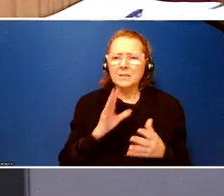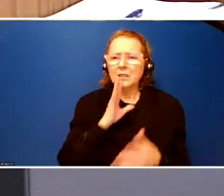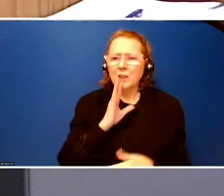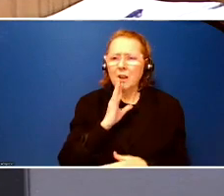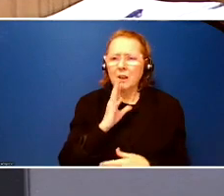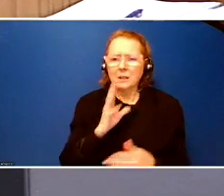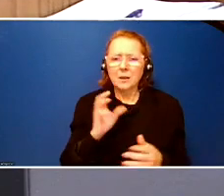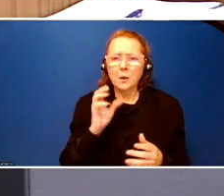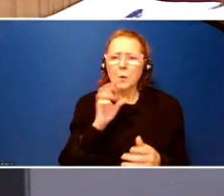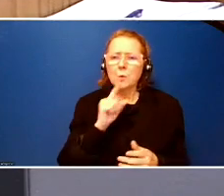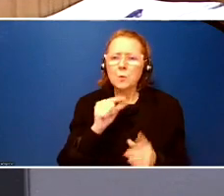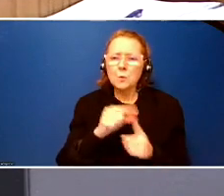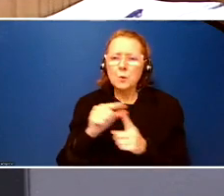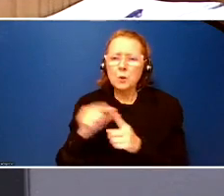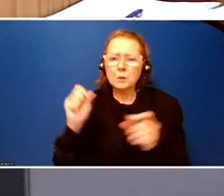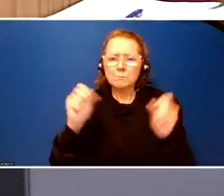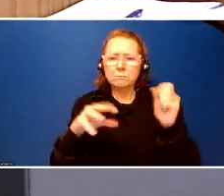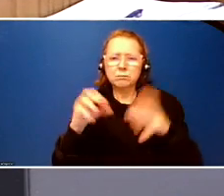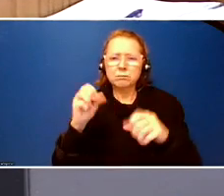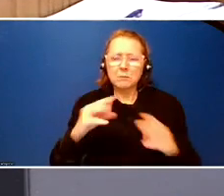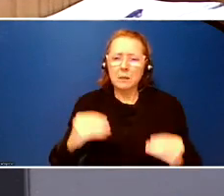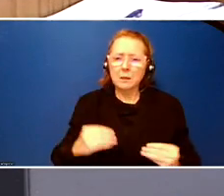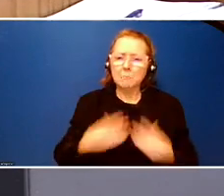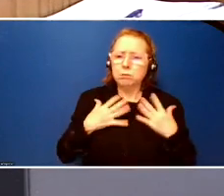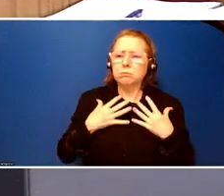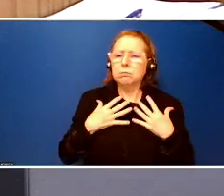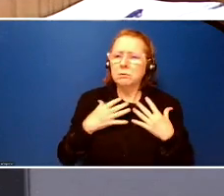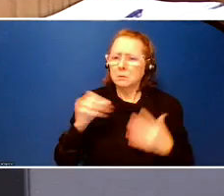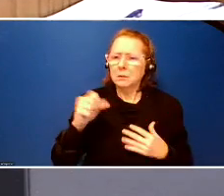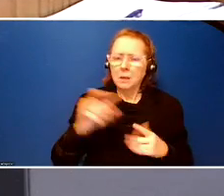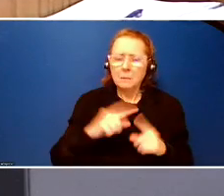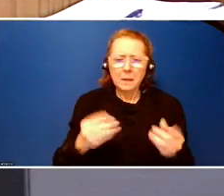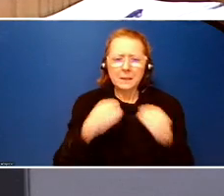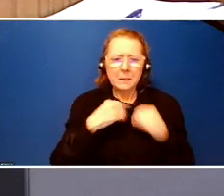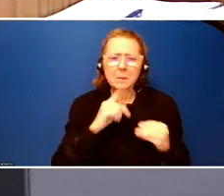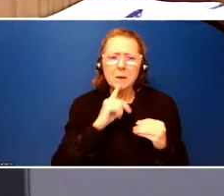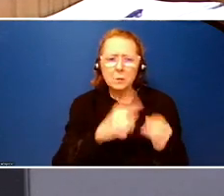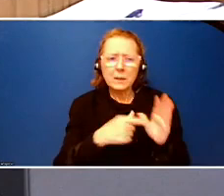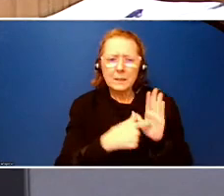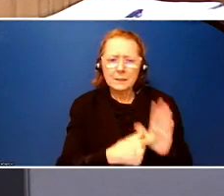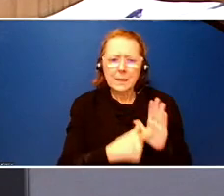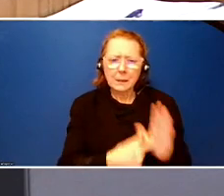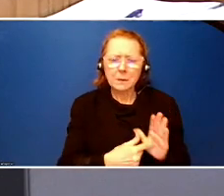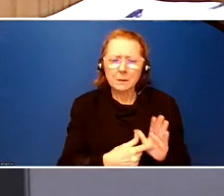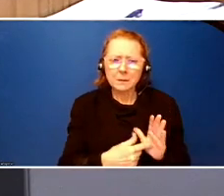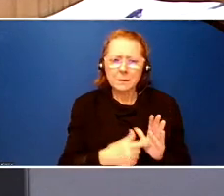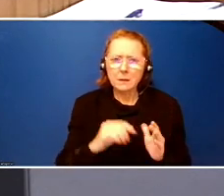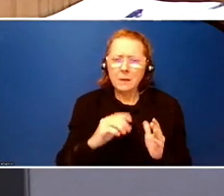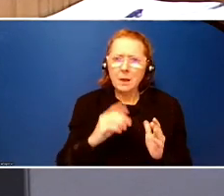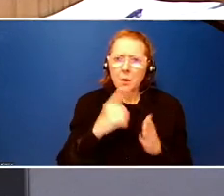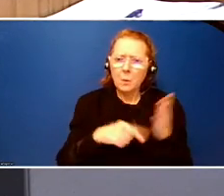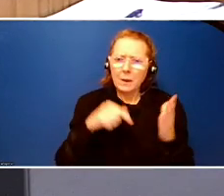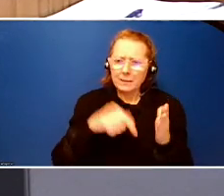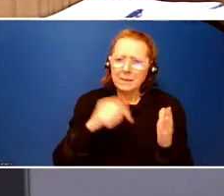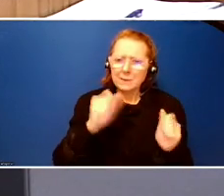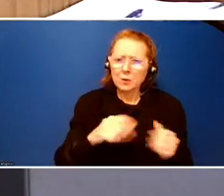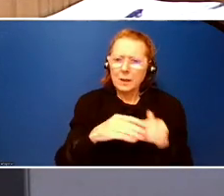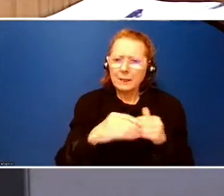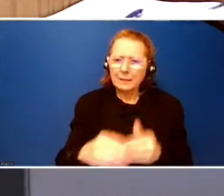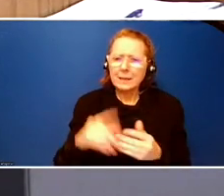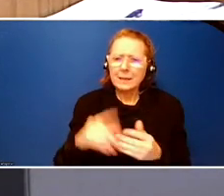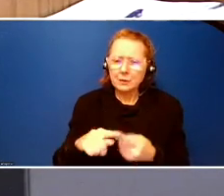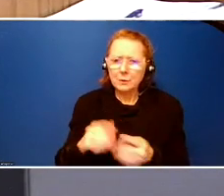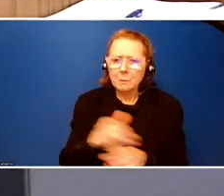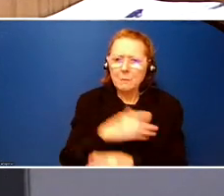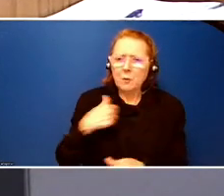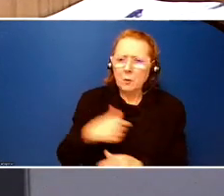in there, aspirational. And I was like, well, what? Give me some real examples of where this could lead to before we send the staff on a wild